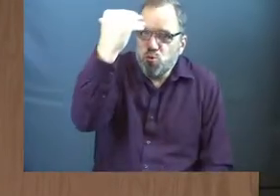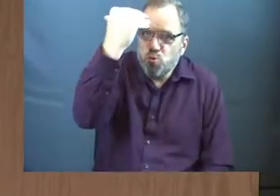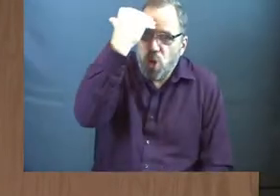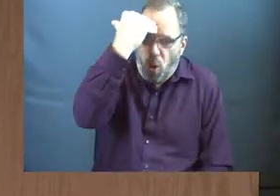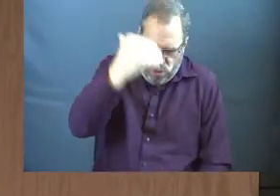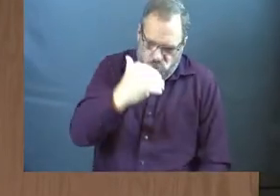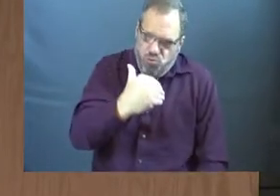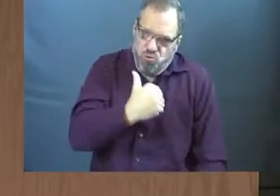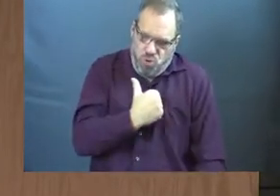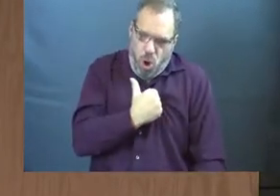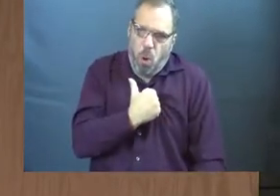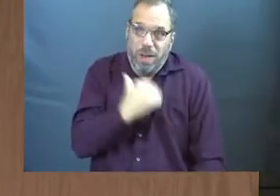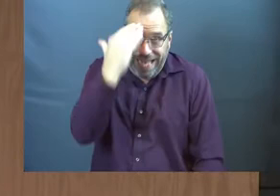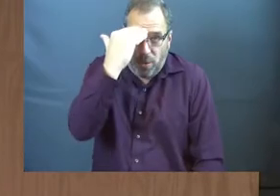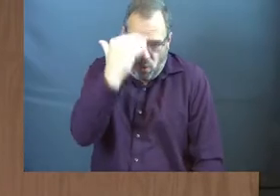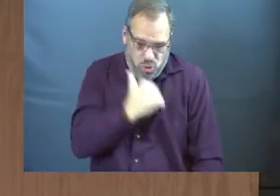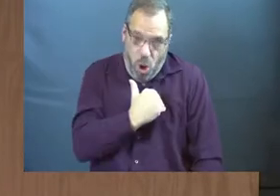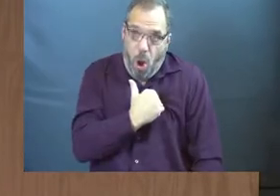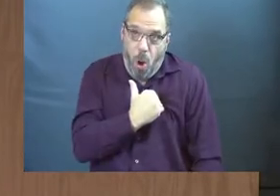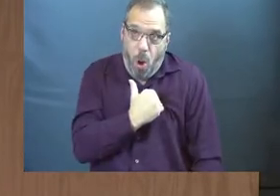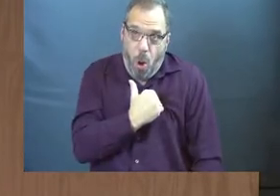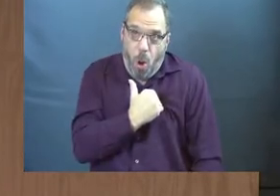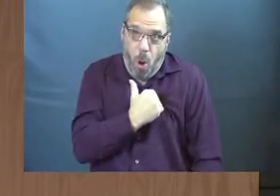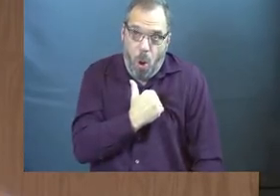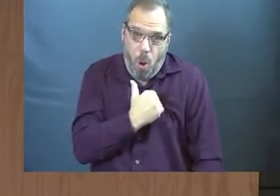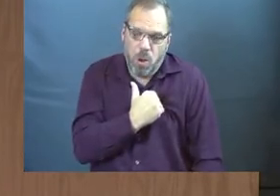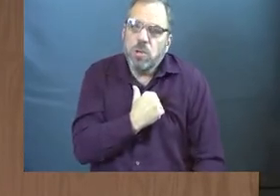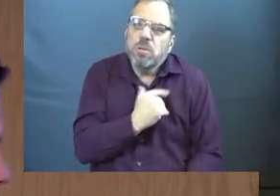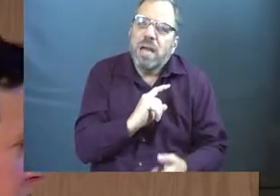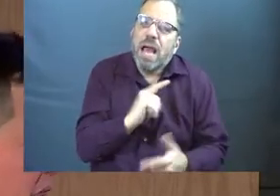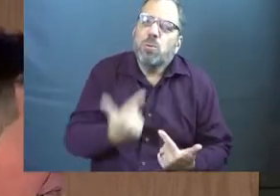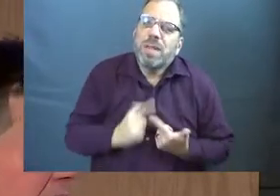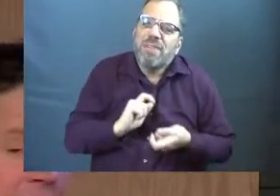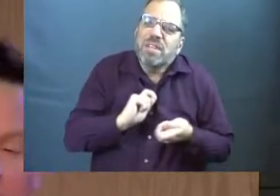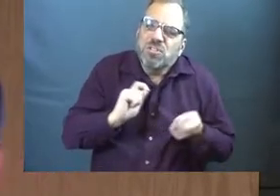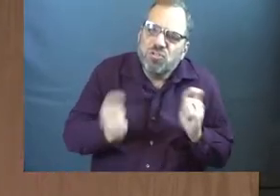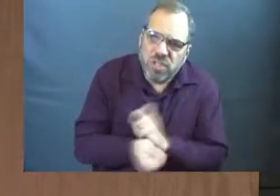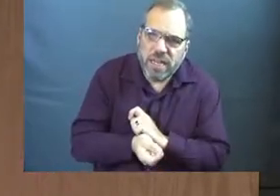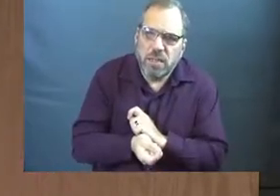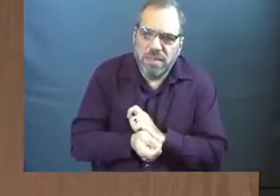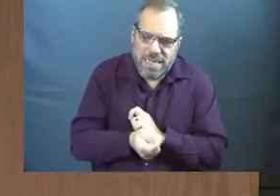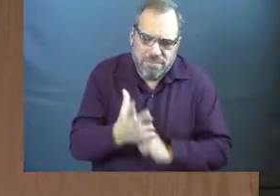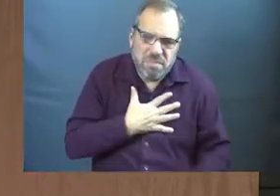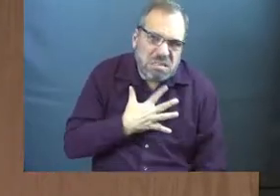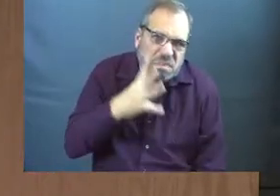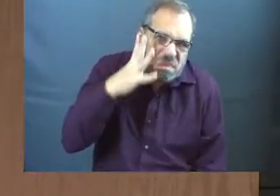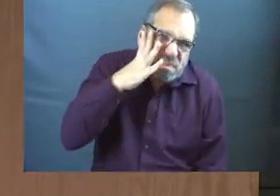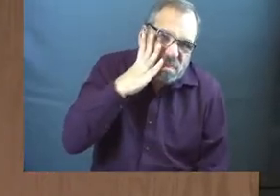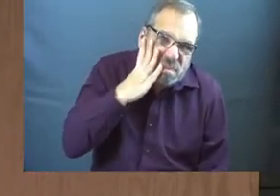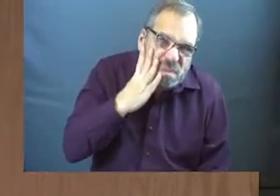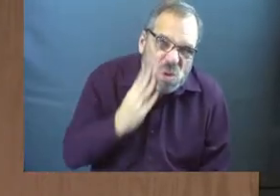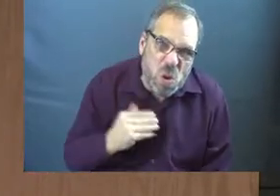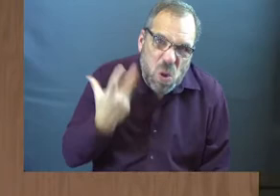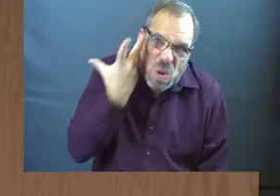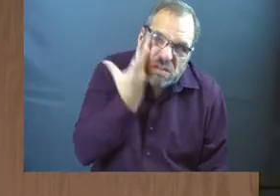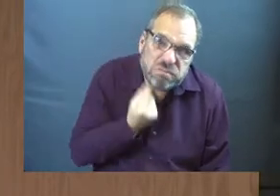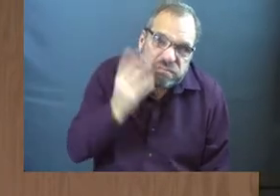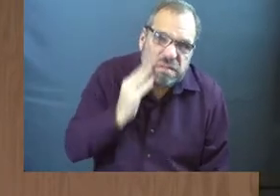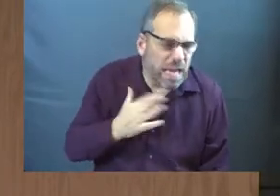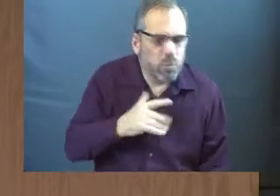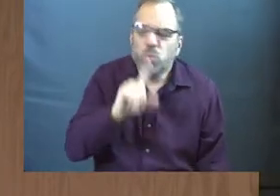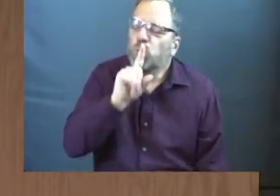your bones, it changes you. And your life changes. And I had that experience. It was real for